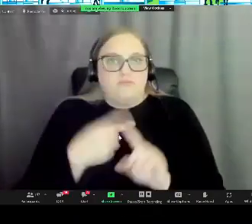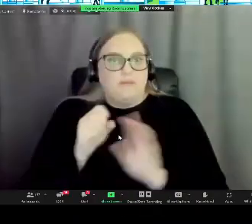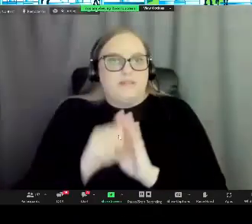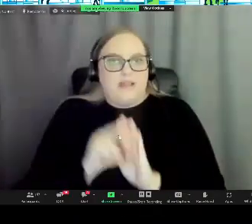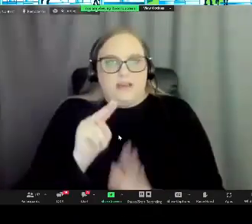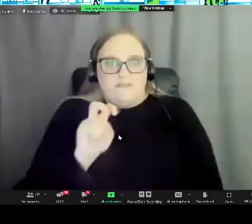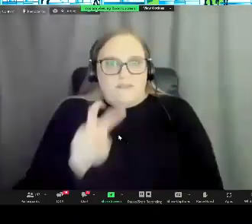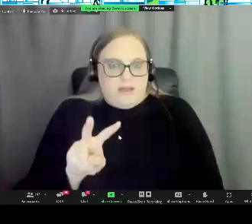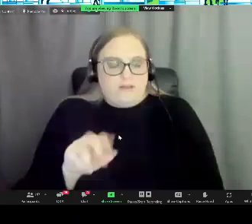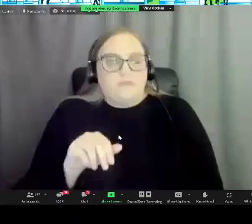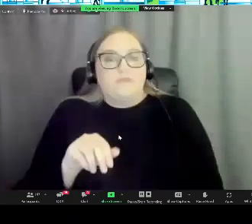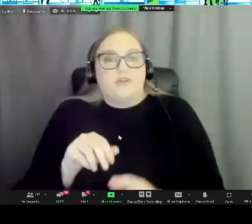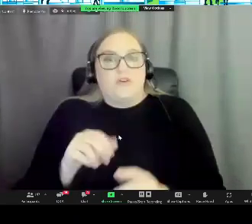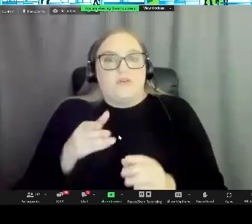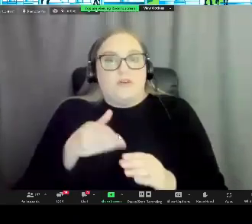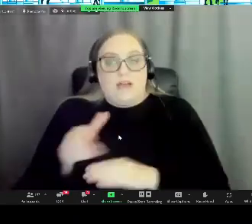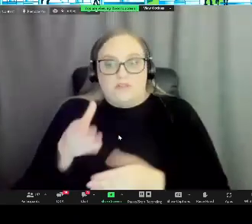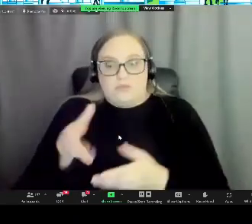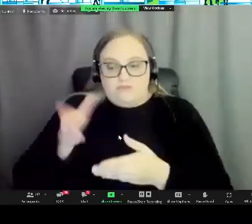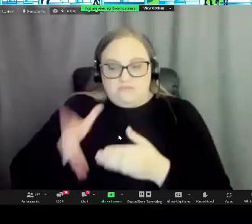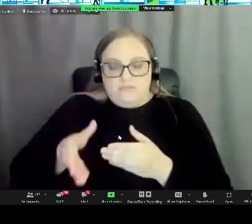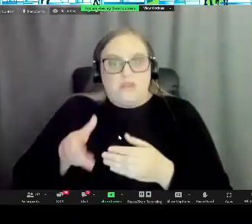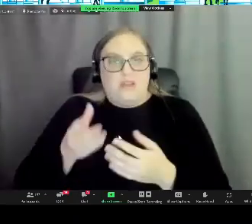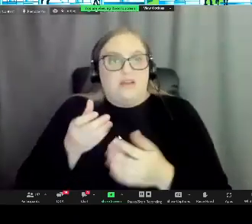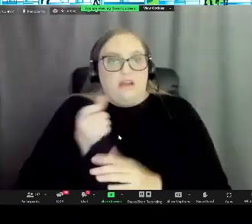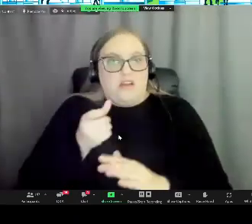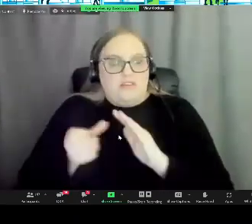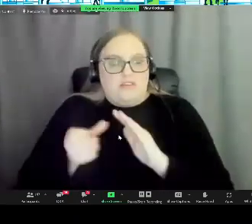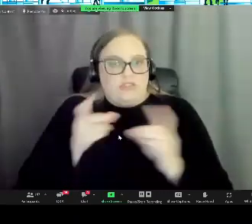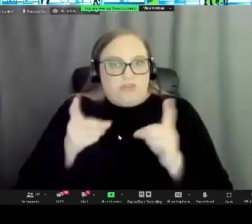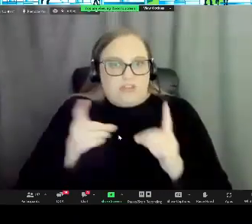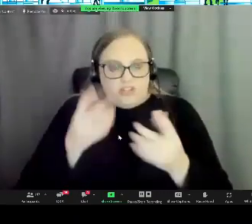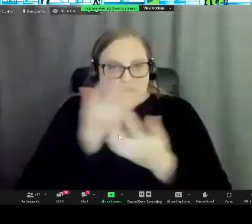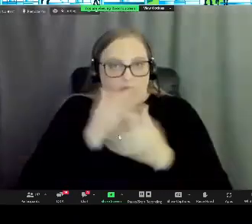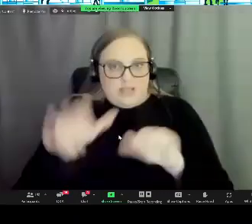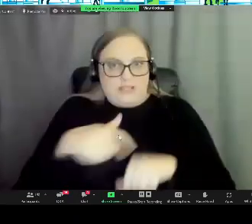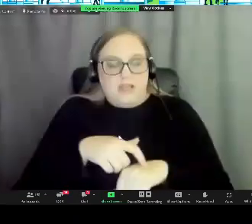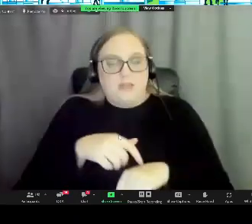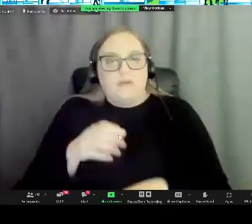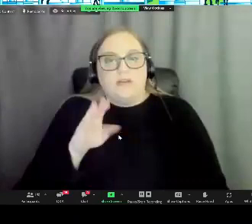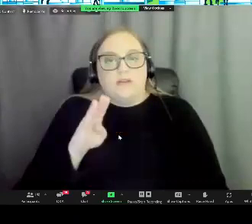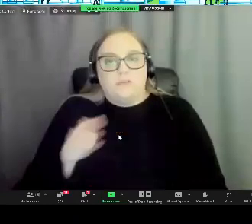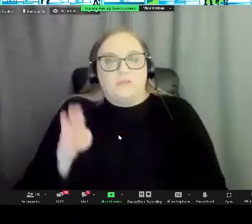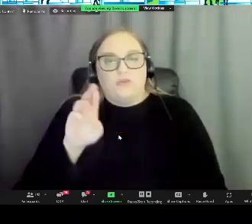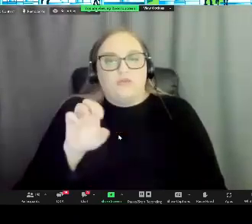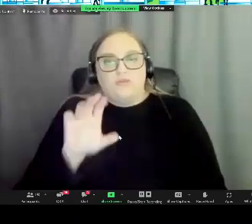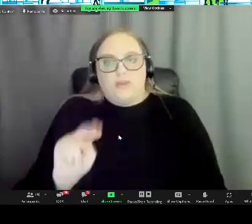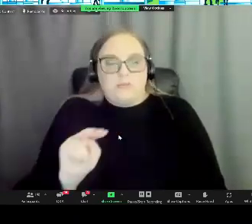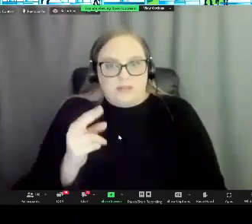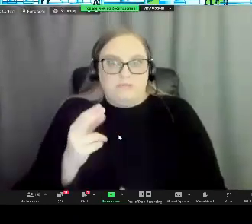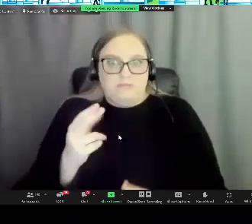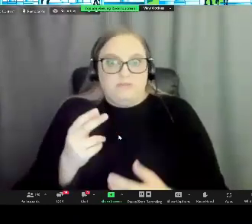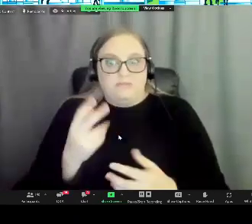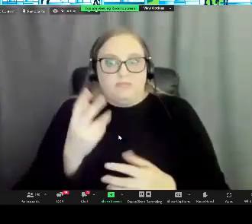that project under the direction of the president at the time, a Blue Ribbon Commission on America's Nuclear Future was stood up, and out of that effort